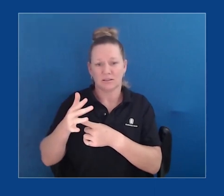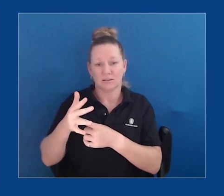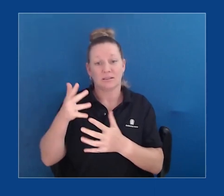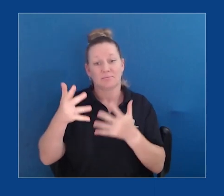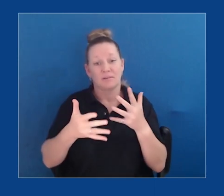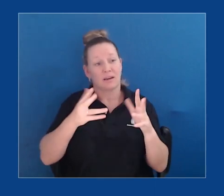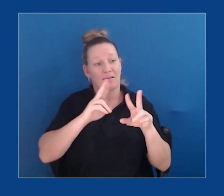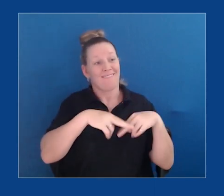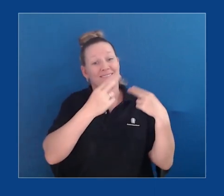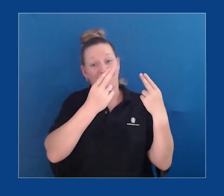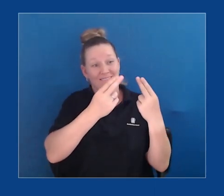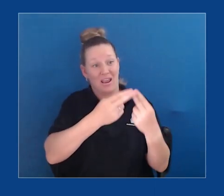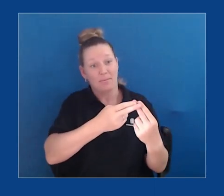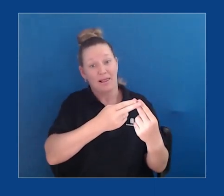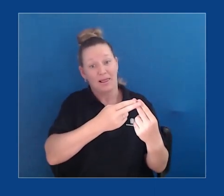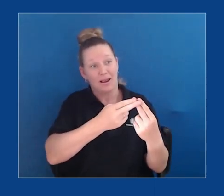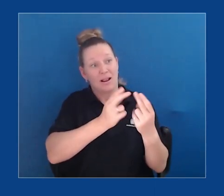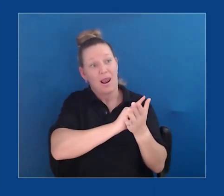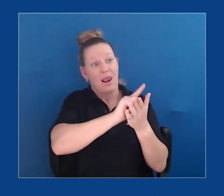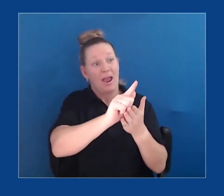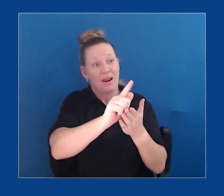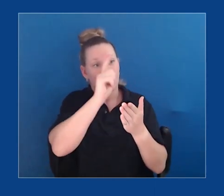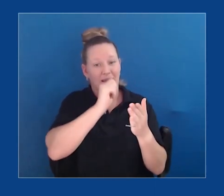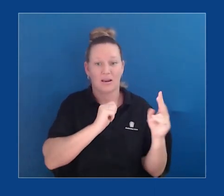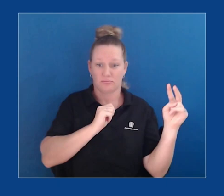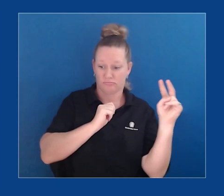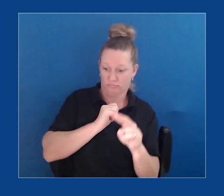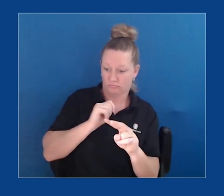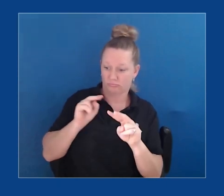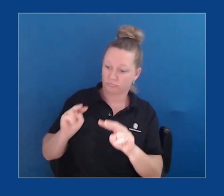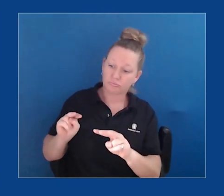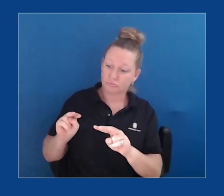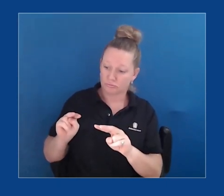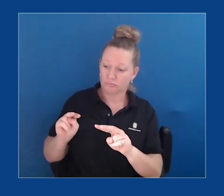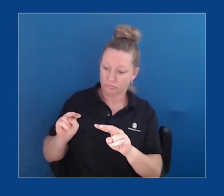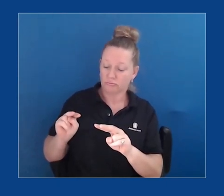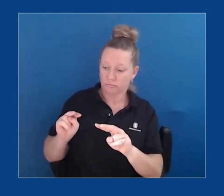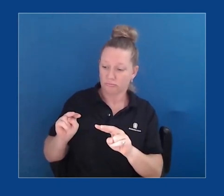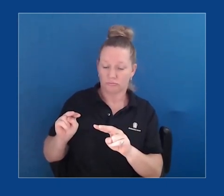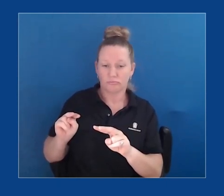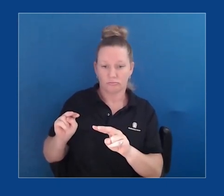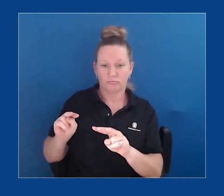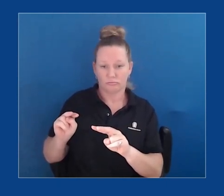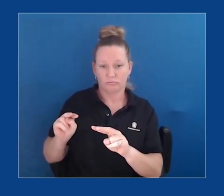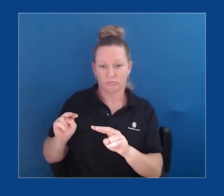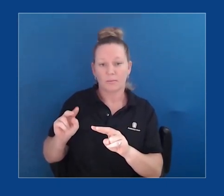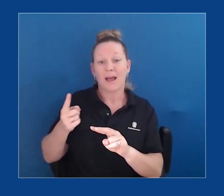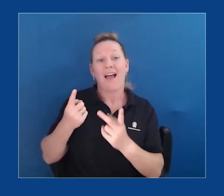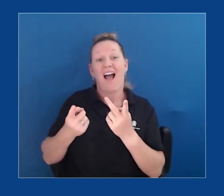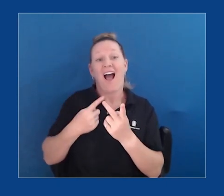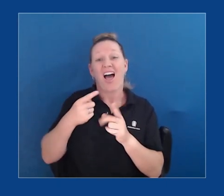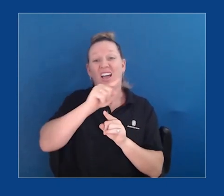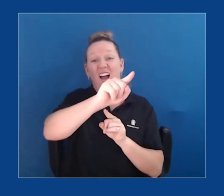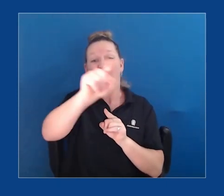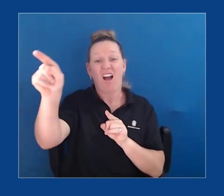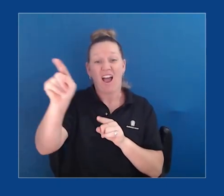look at and see without any restrictions to them. But there are restrictions for external parties